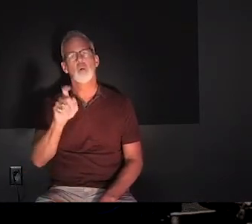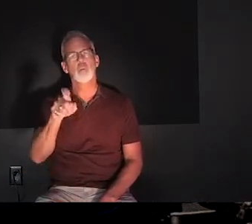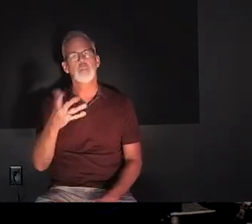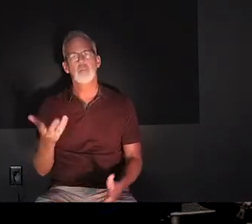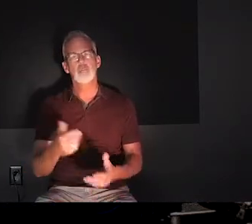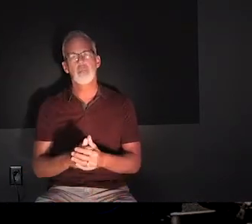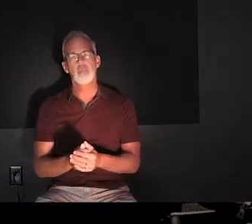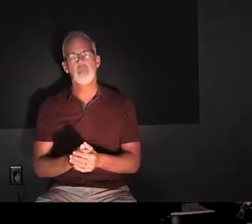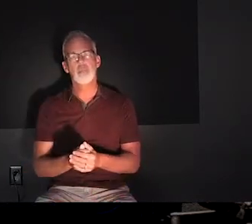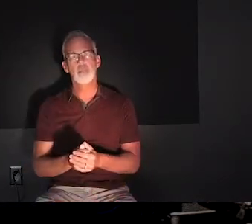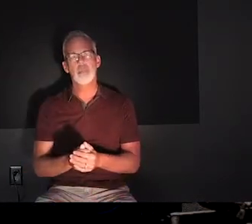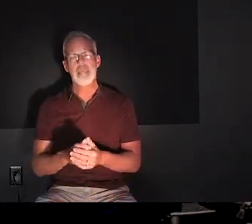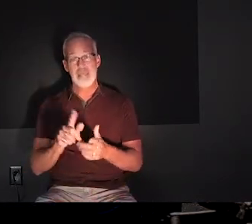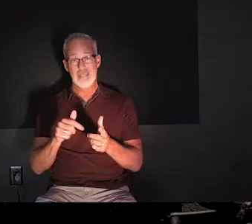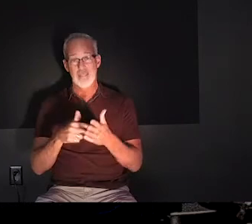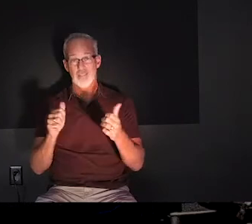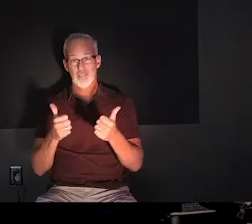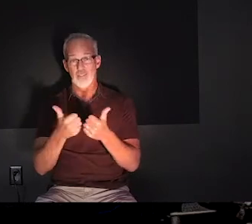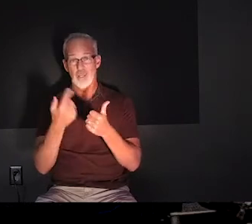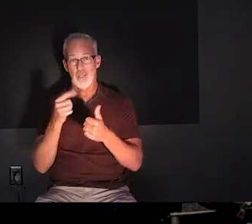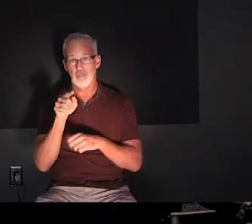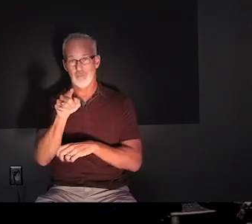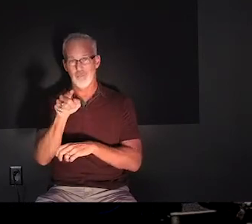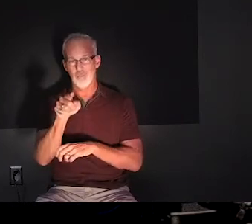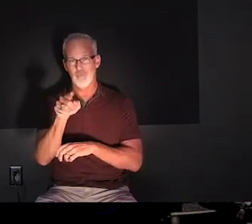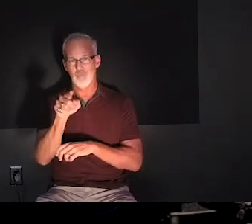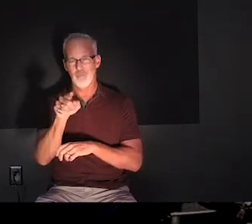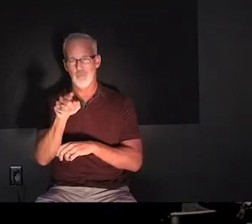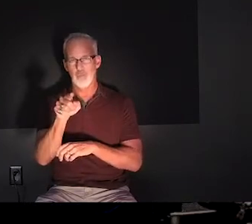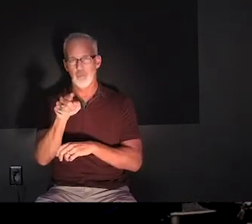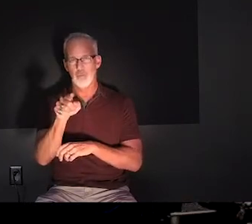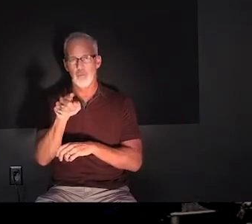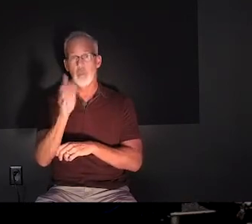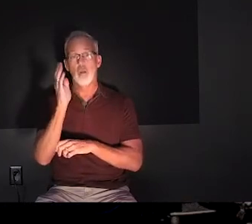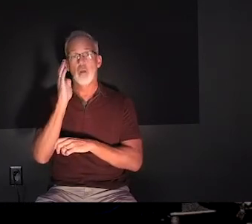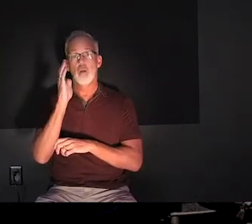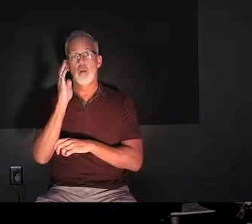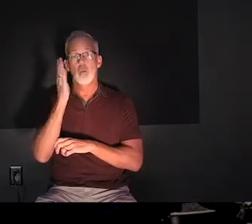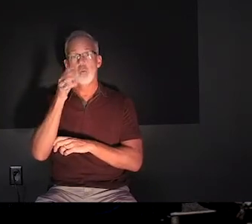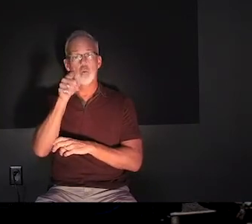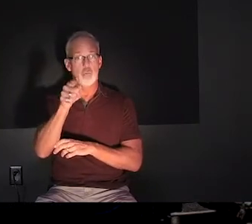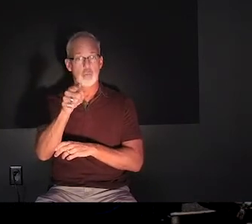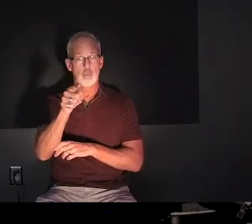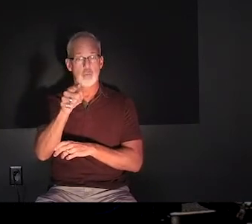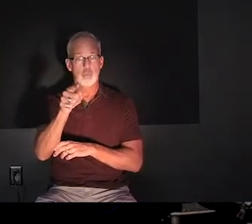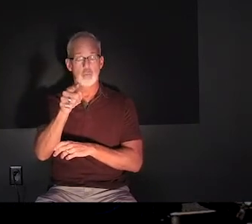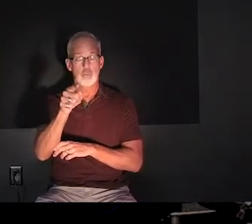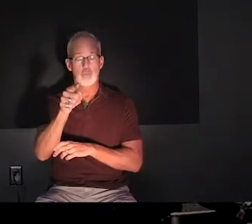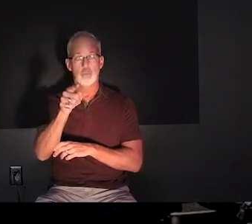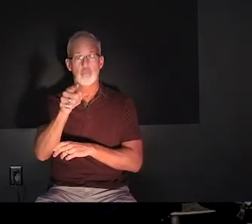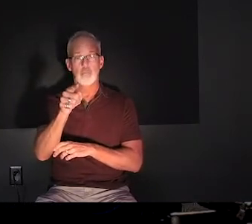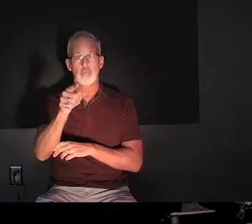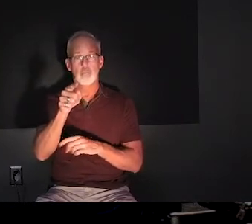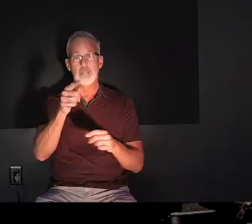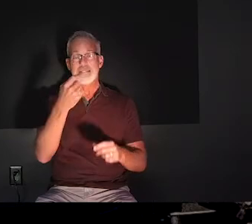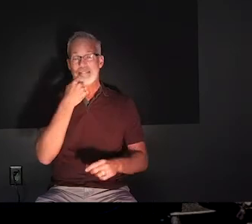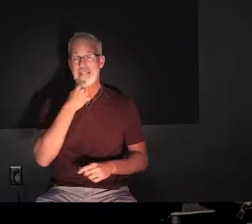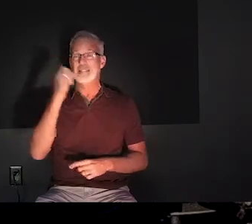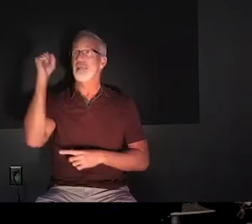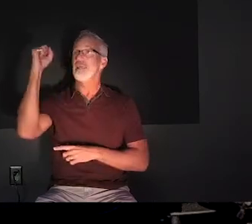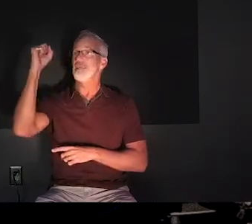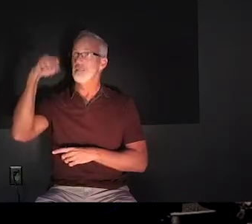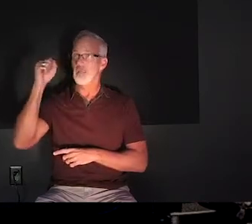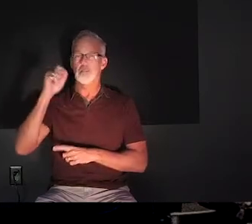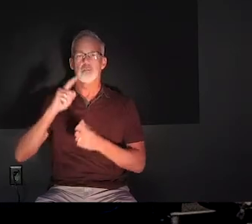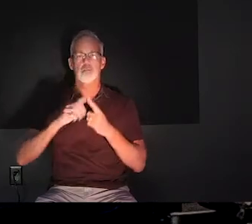And here's the challenge on this Sunday morning. We need to come and put our